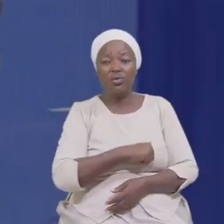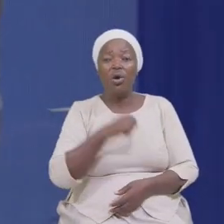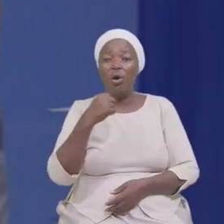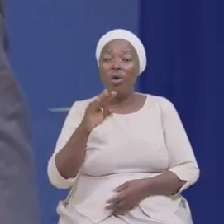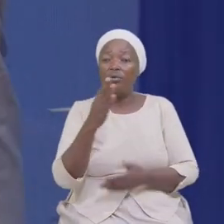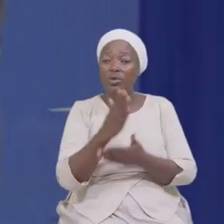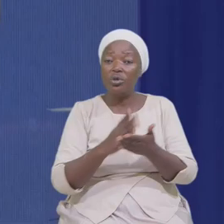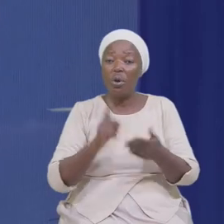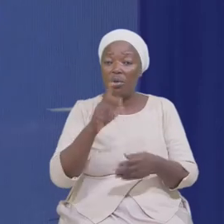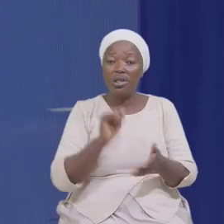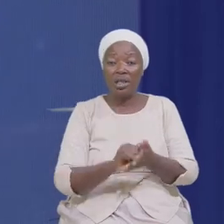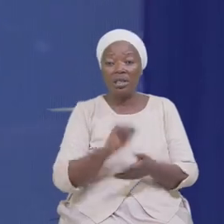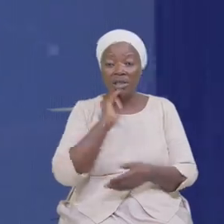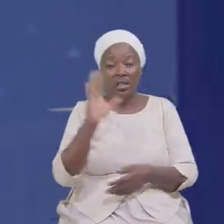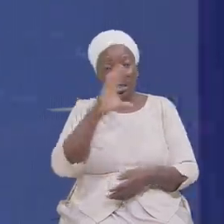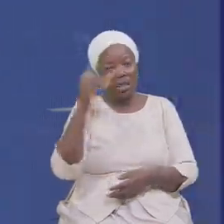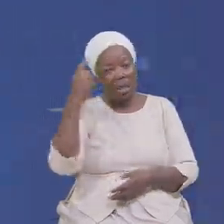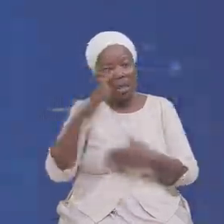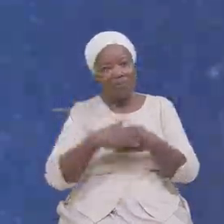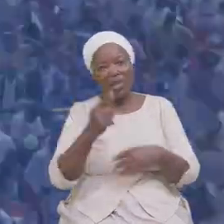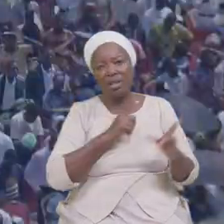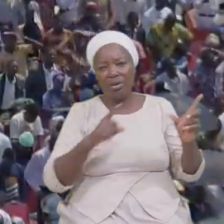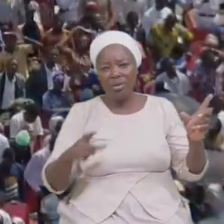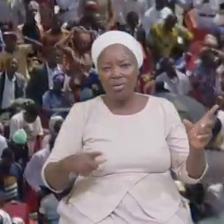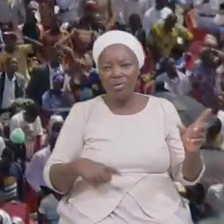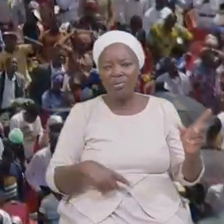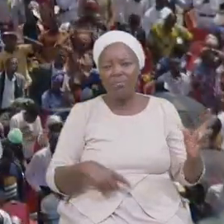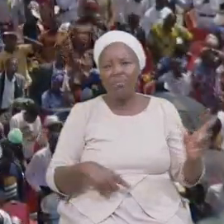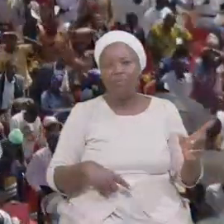who is seeking after the Lord.